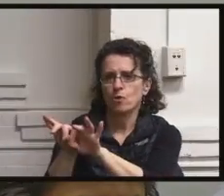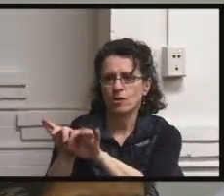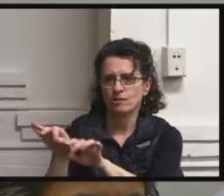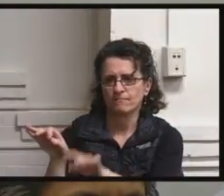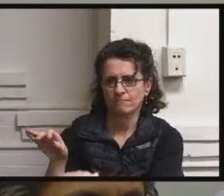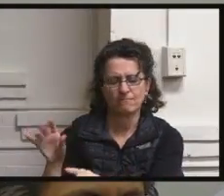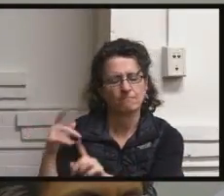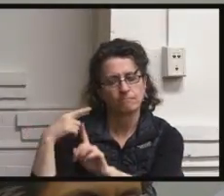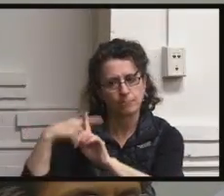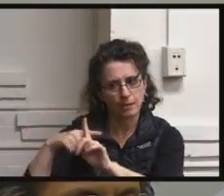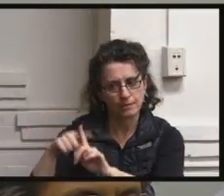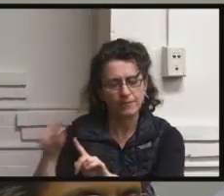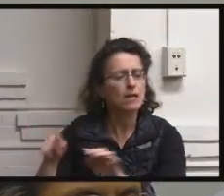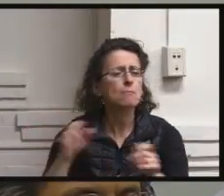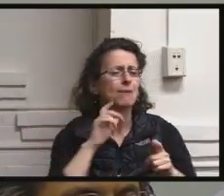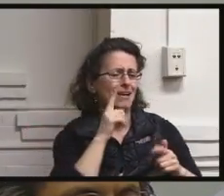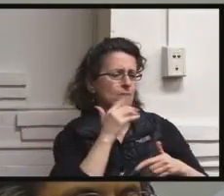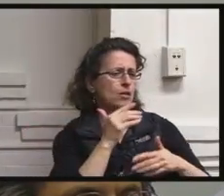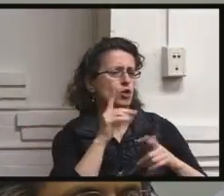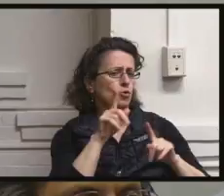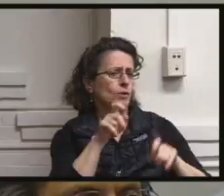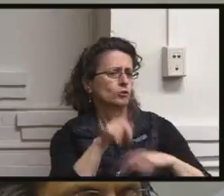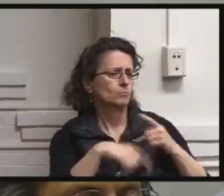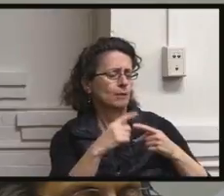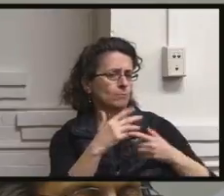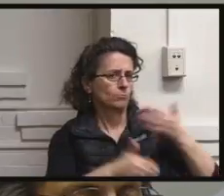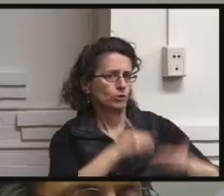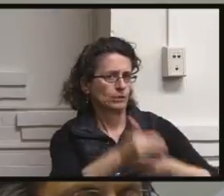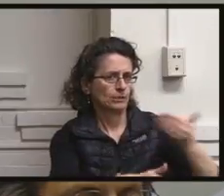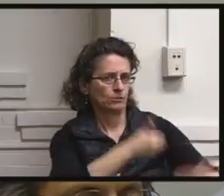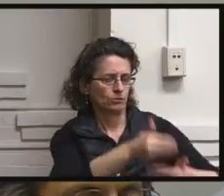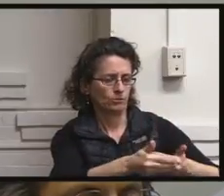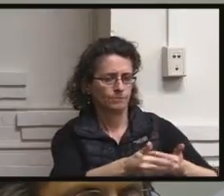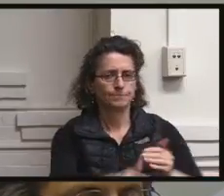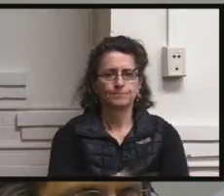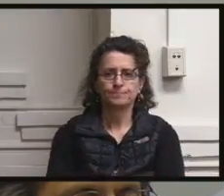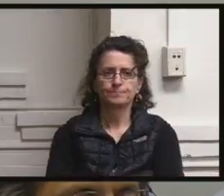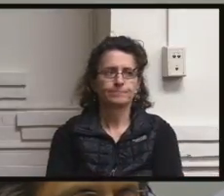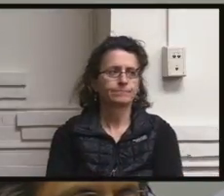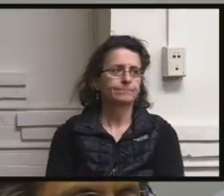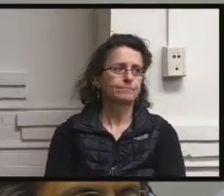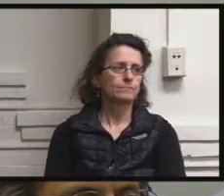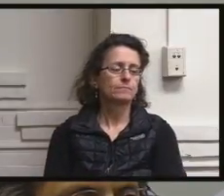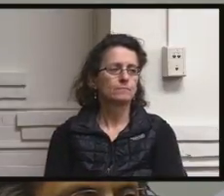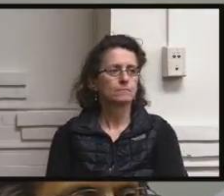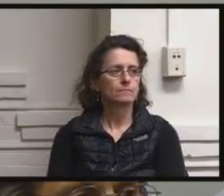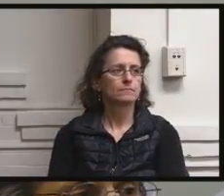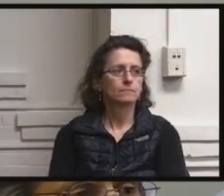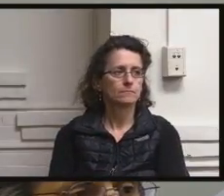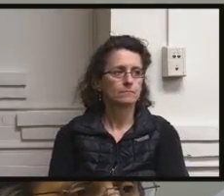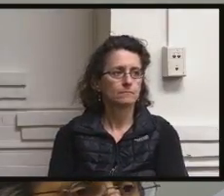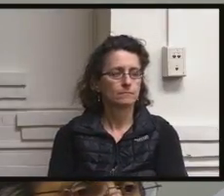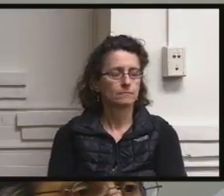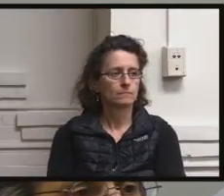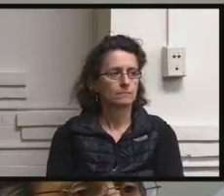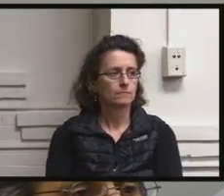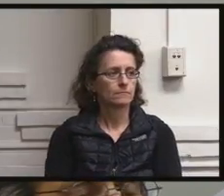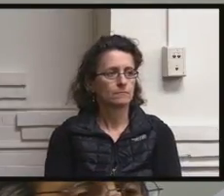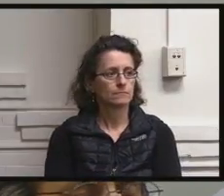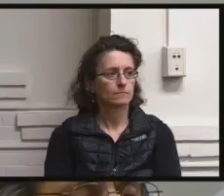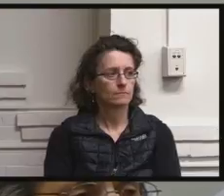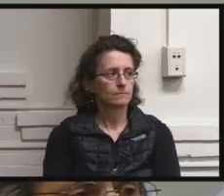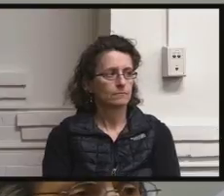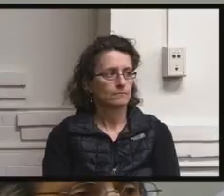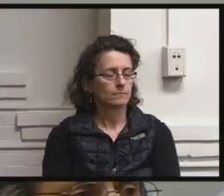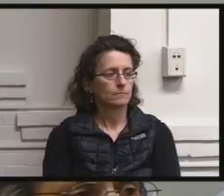that, I do have a procedural question for you, Mr. Chairman, is that if you do choose, do you have the